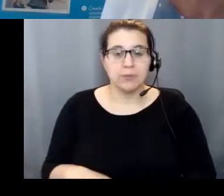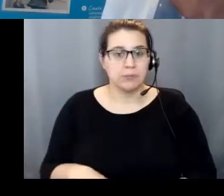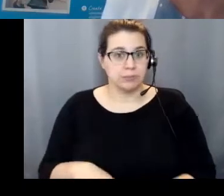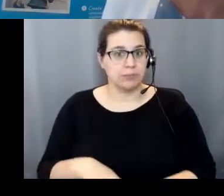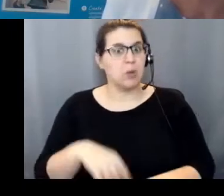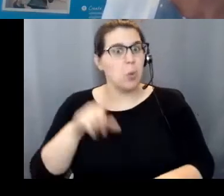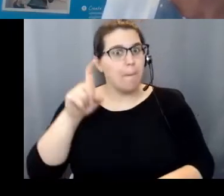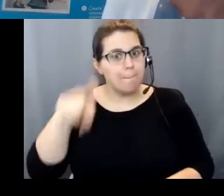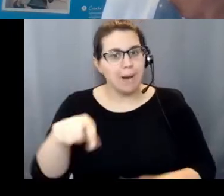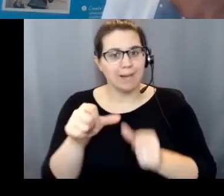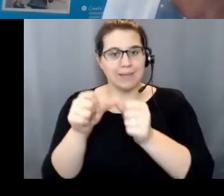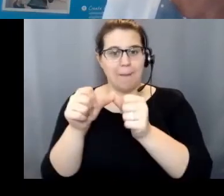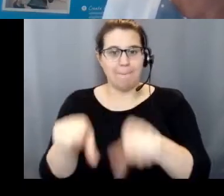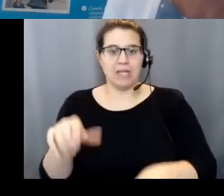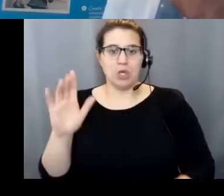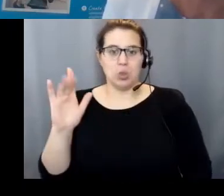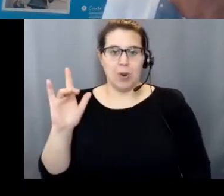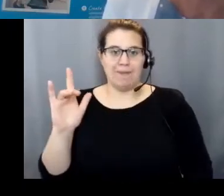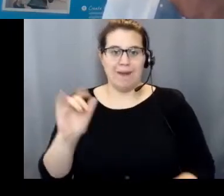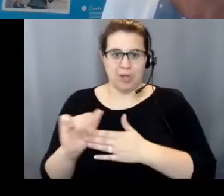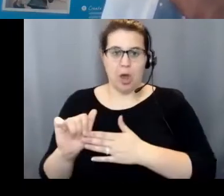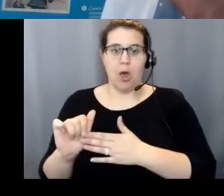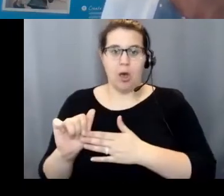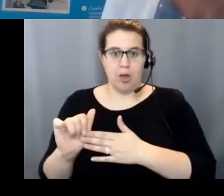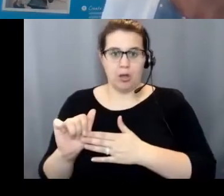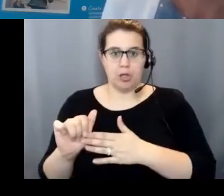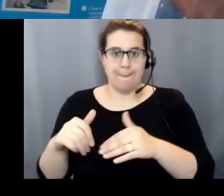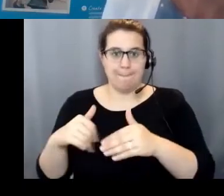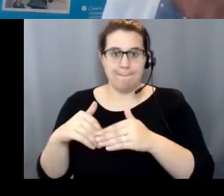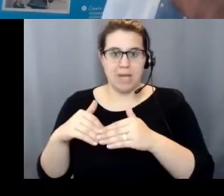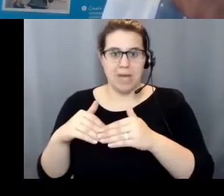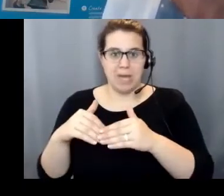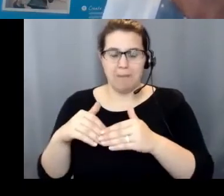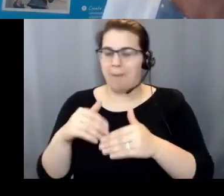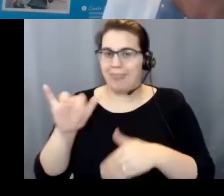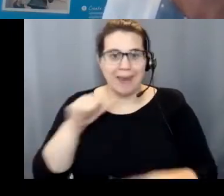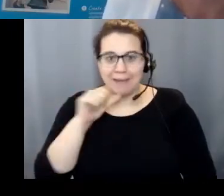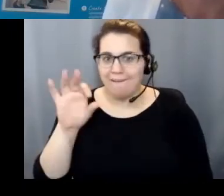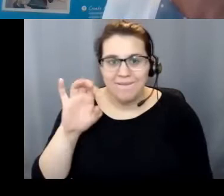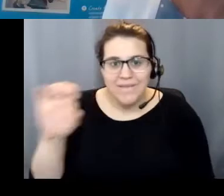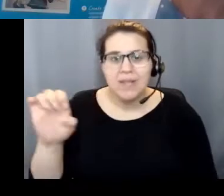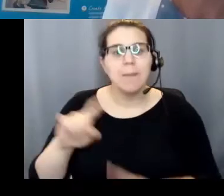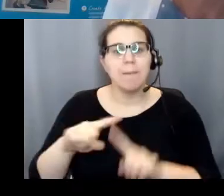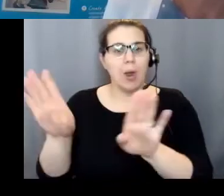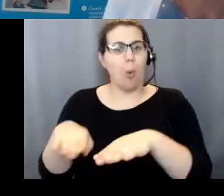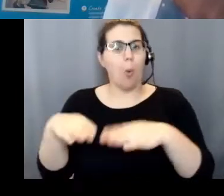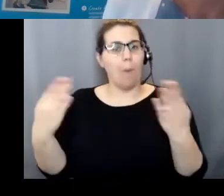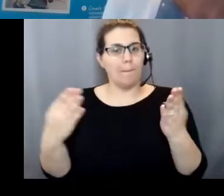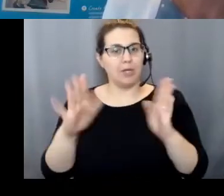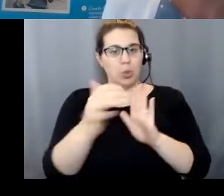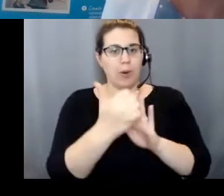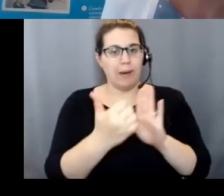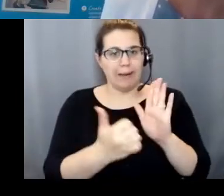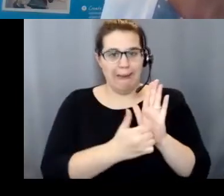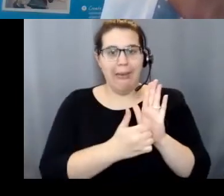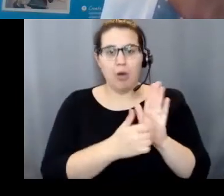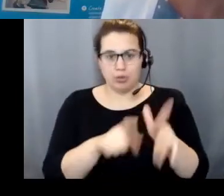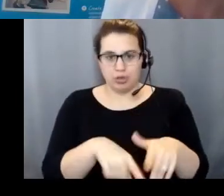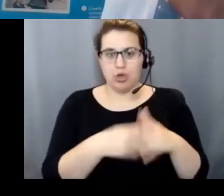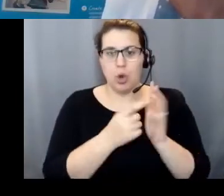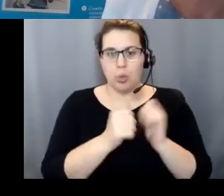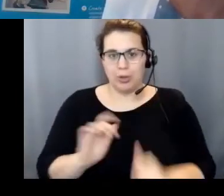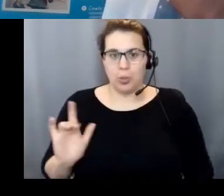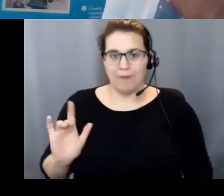minimum deposit required to open the account. That is not a fee, that just creates your opening balance. And as far as